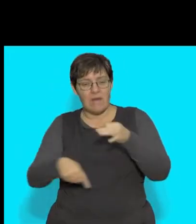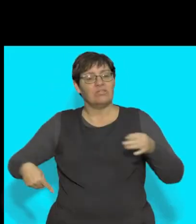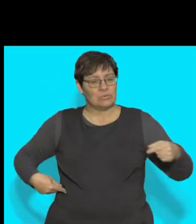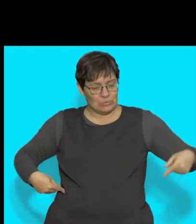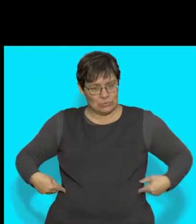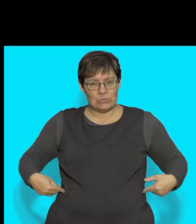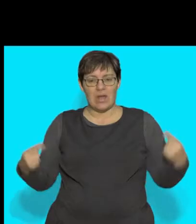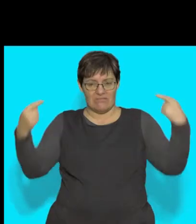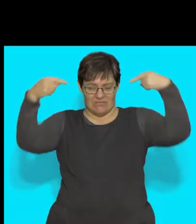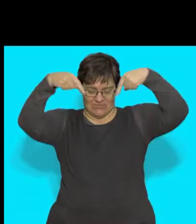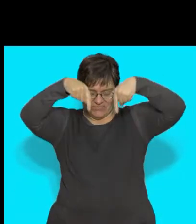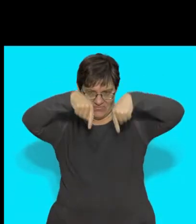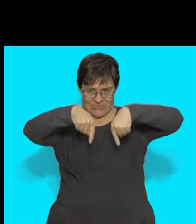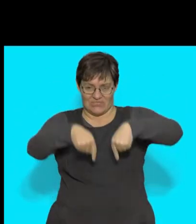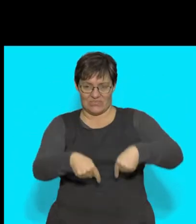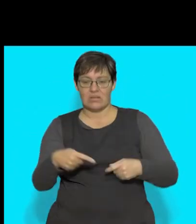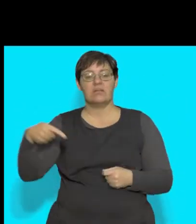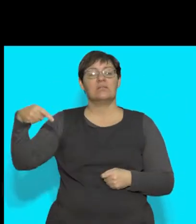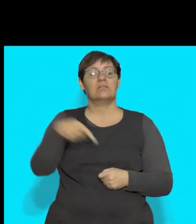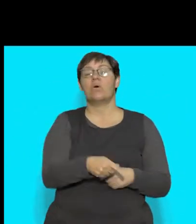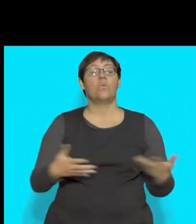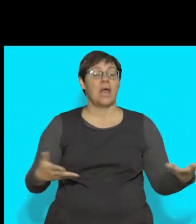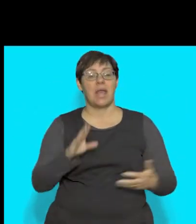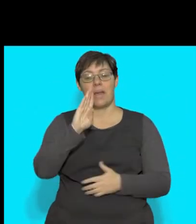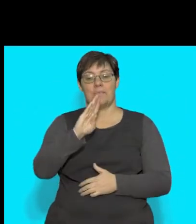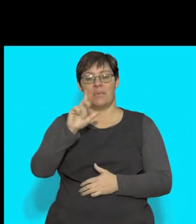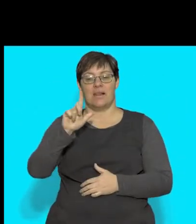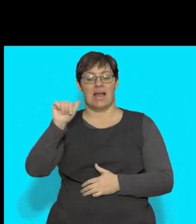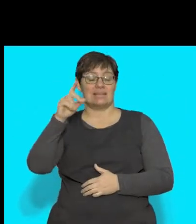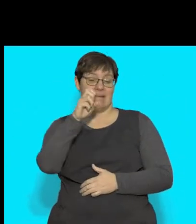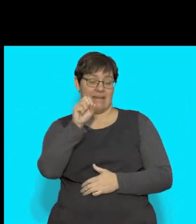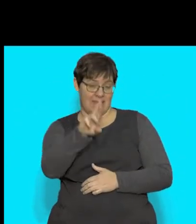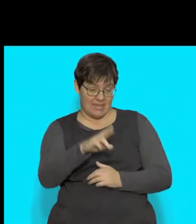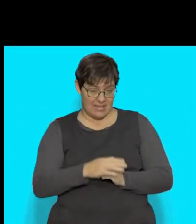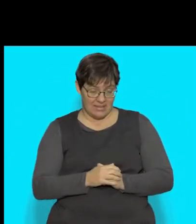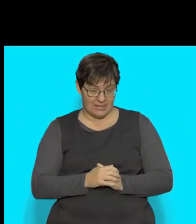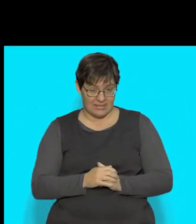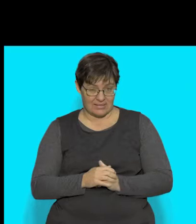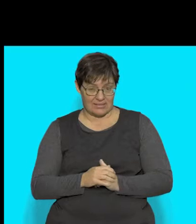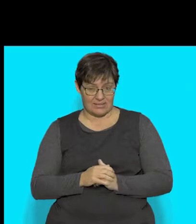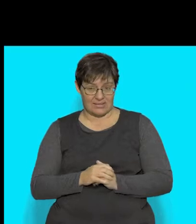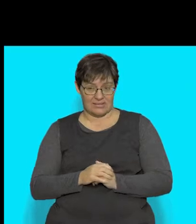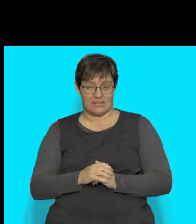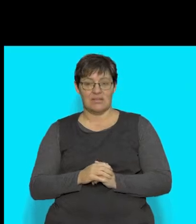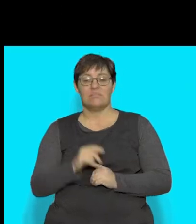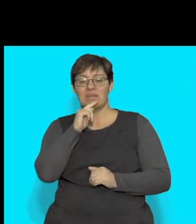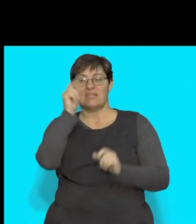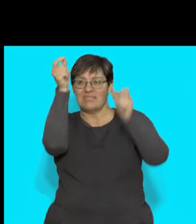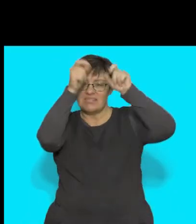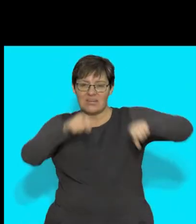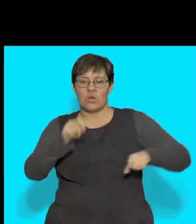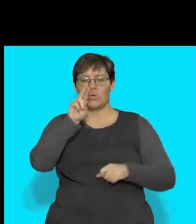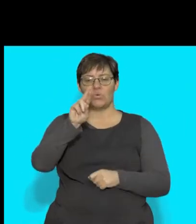and as you can see, it moves downwards against gravity, and they are called your ureters, right? All of these